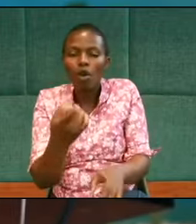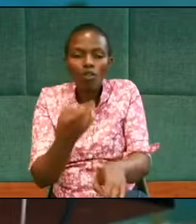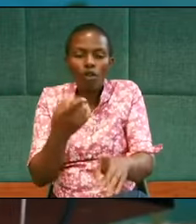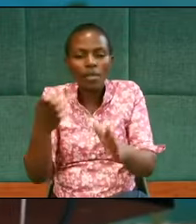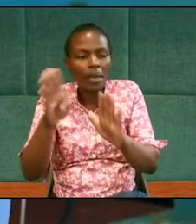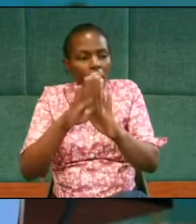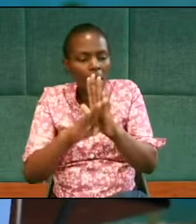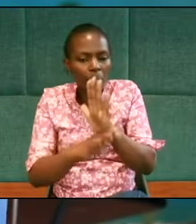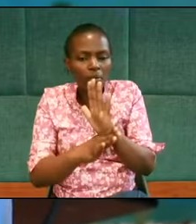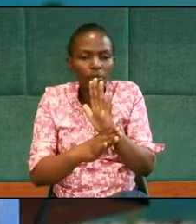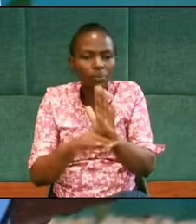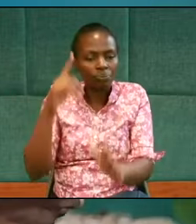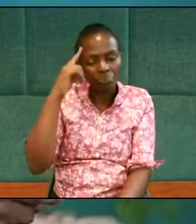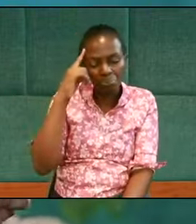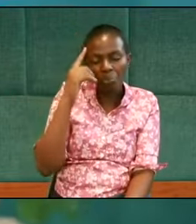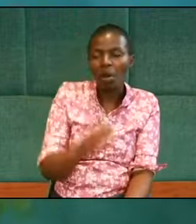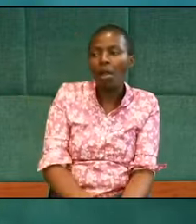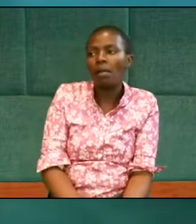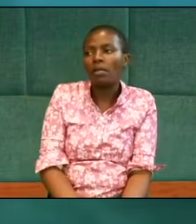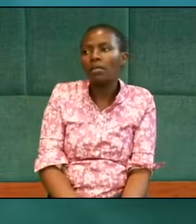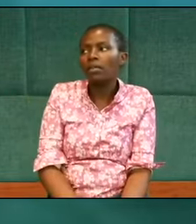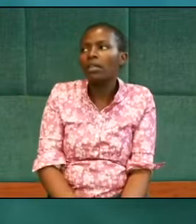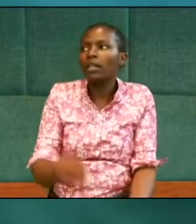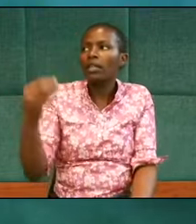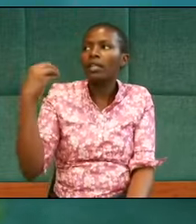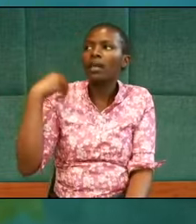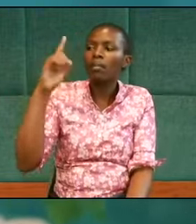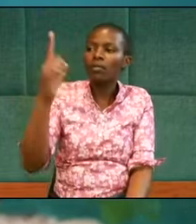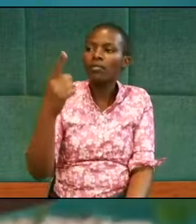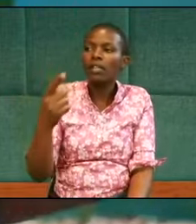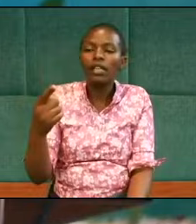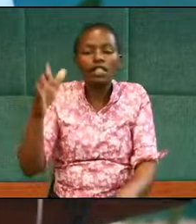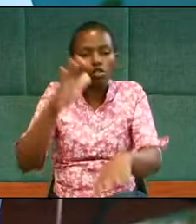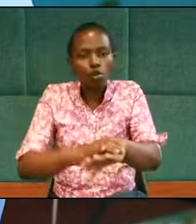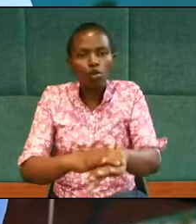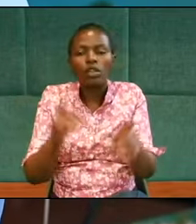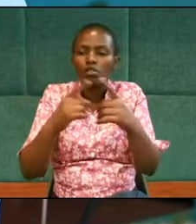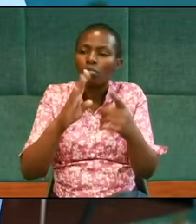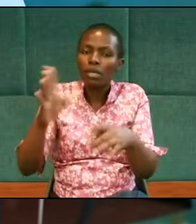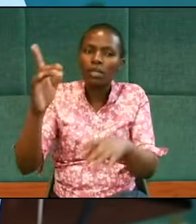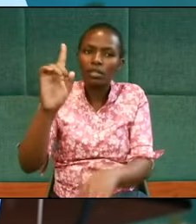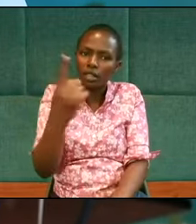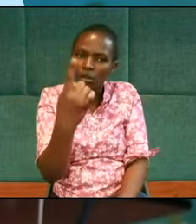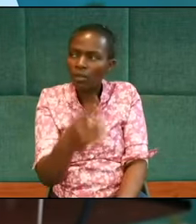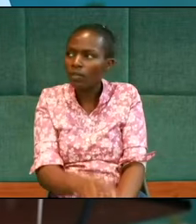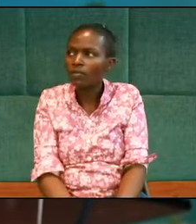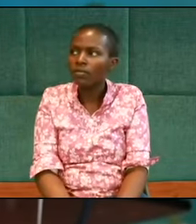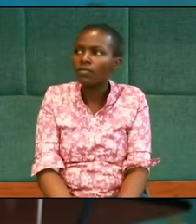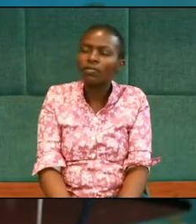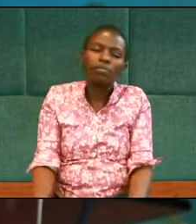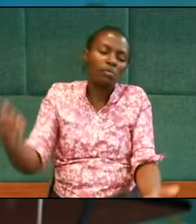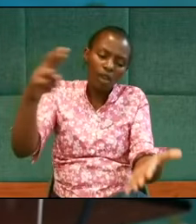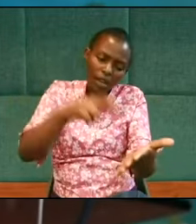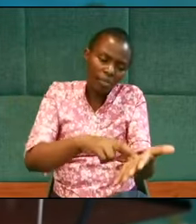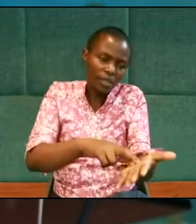I have a very long night with you today. Number one, it's good to be single. I repeat,